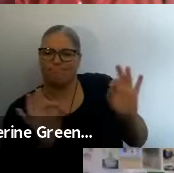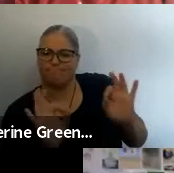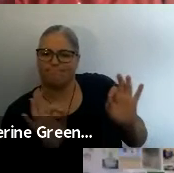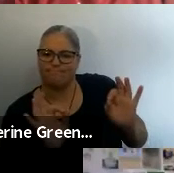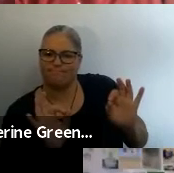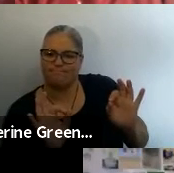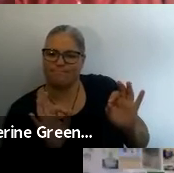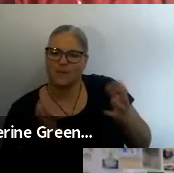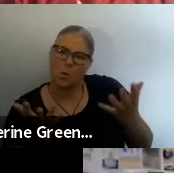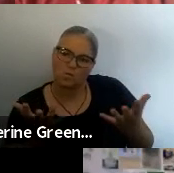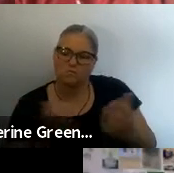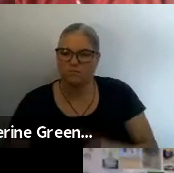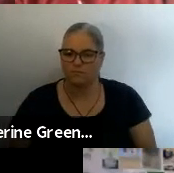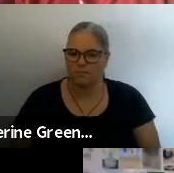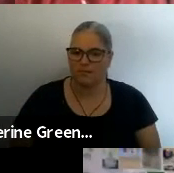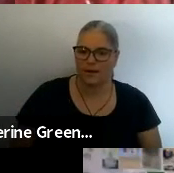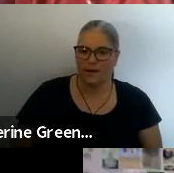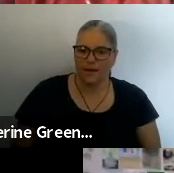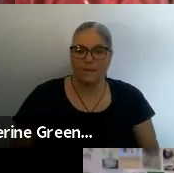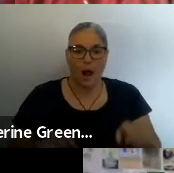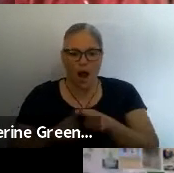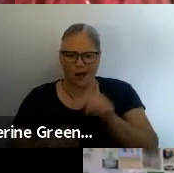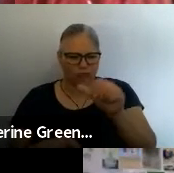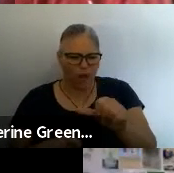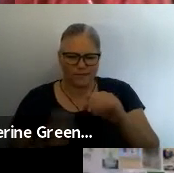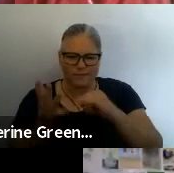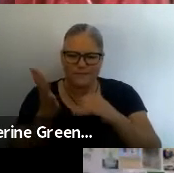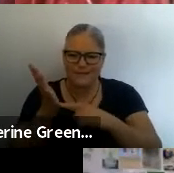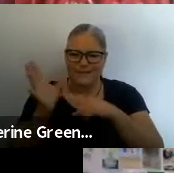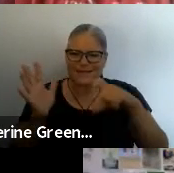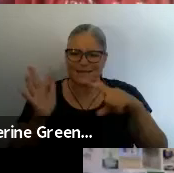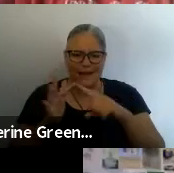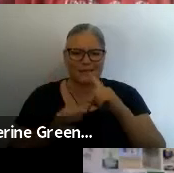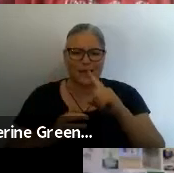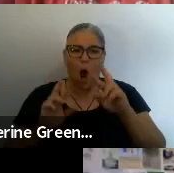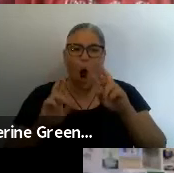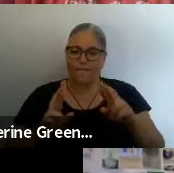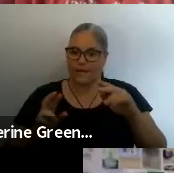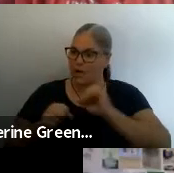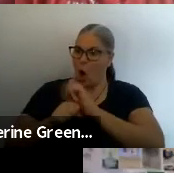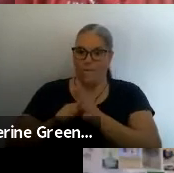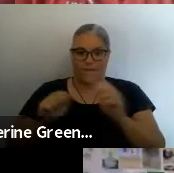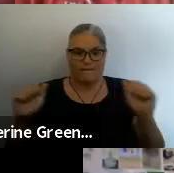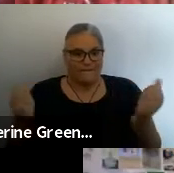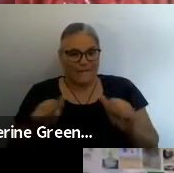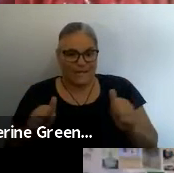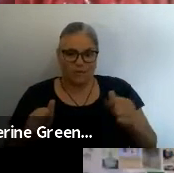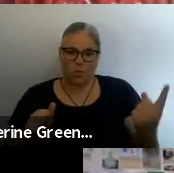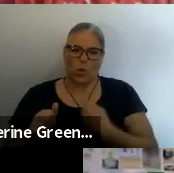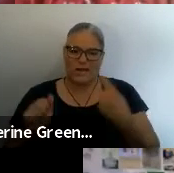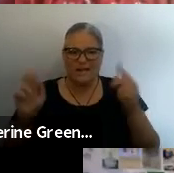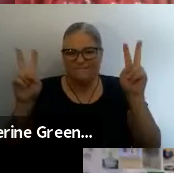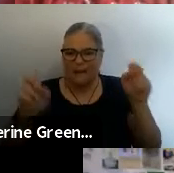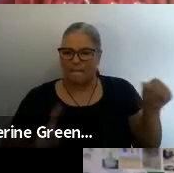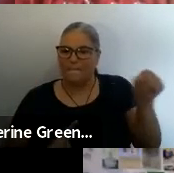kind of entertaining each other, but we don't have access to the mainstream content. And I think Stace said,